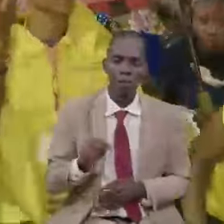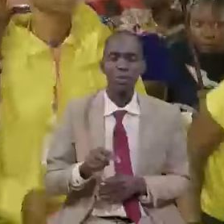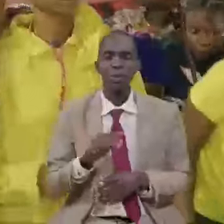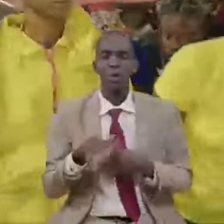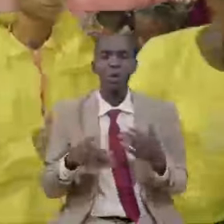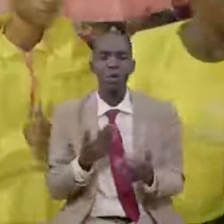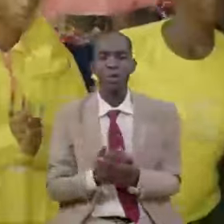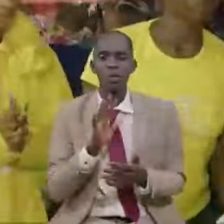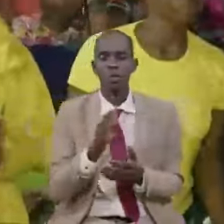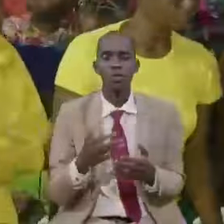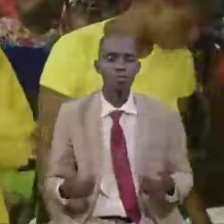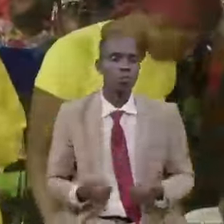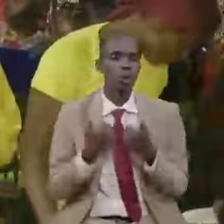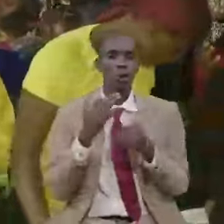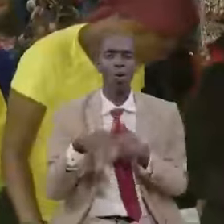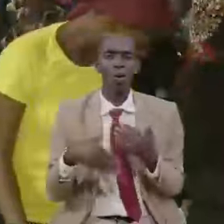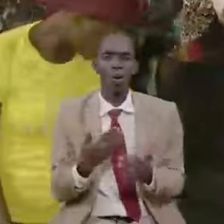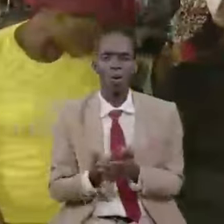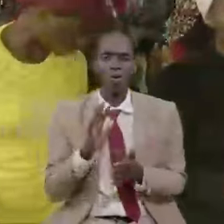your petition known to God.